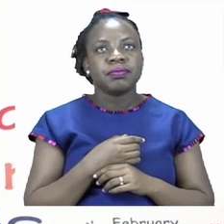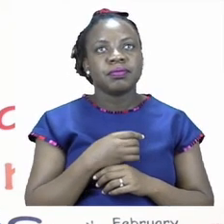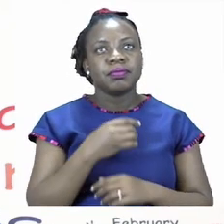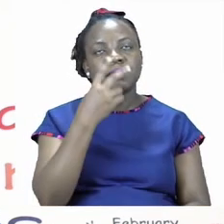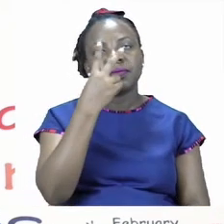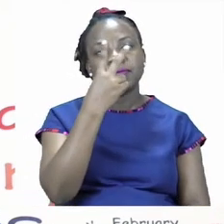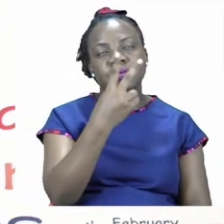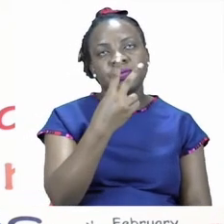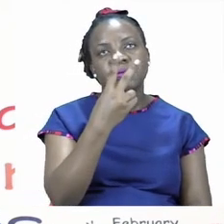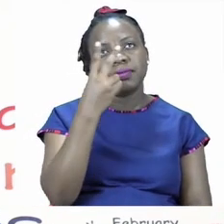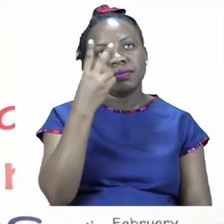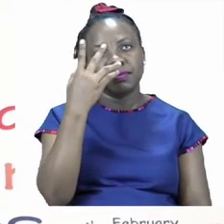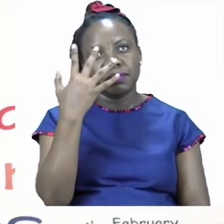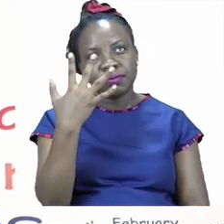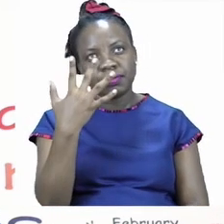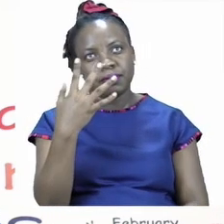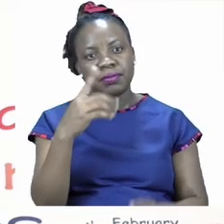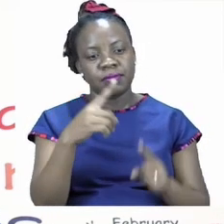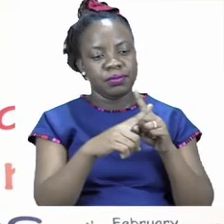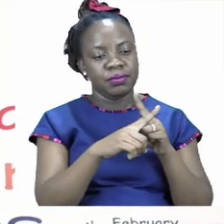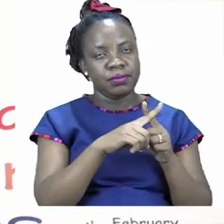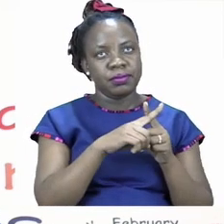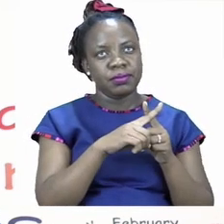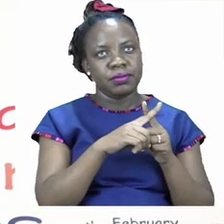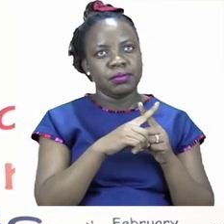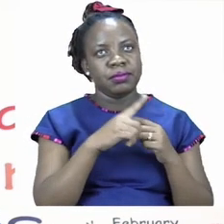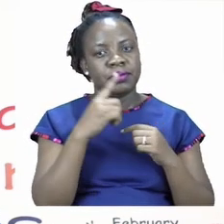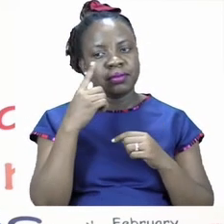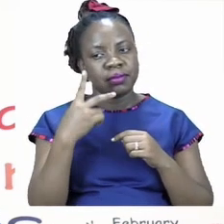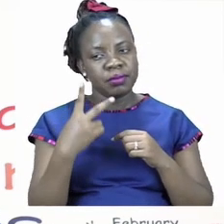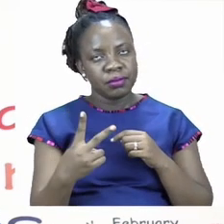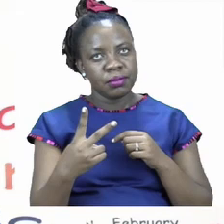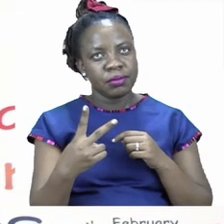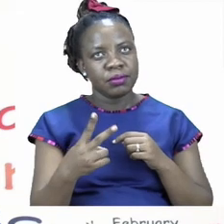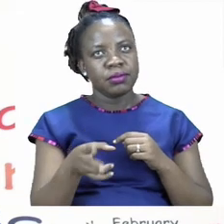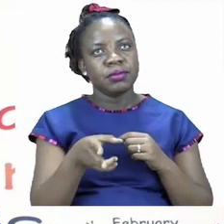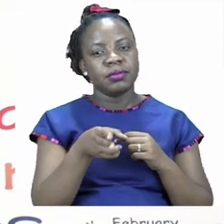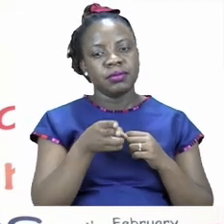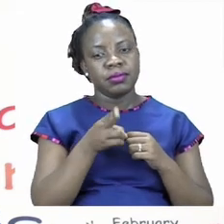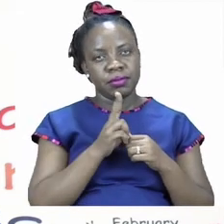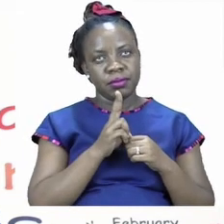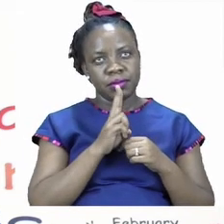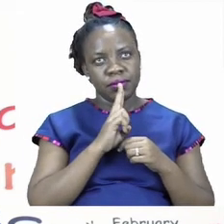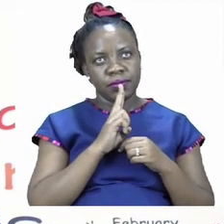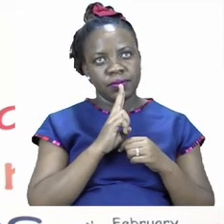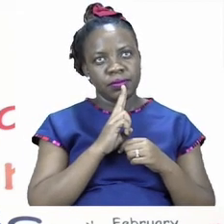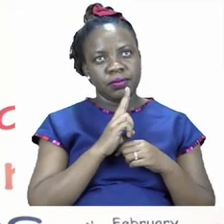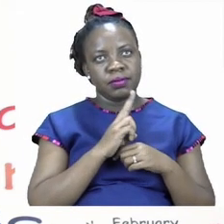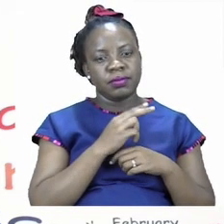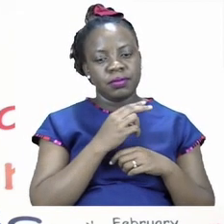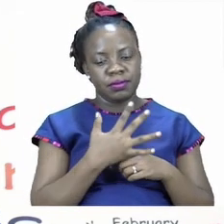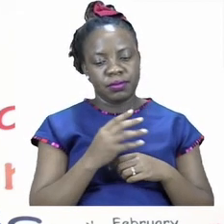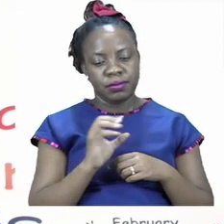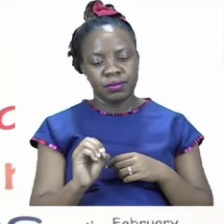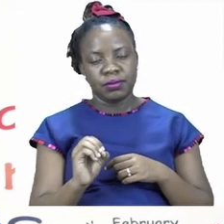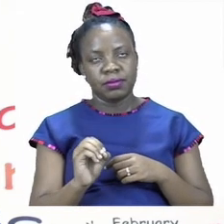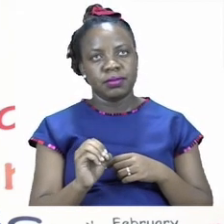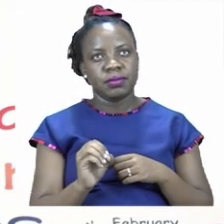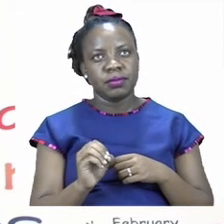is 25 times 2 equals